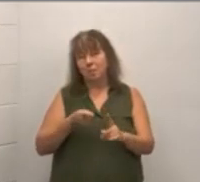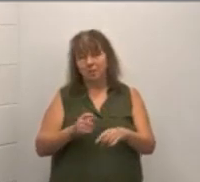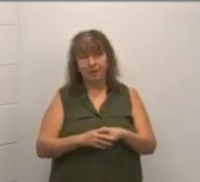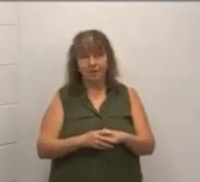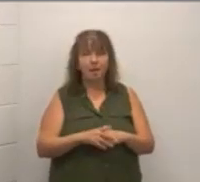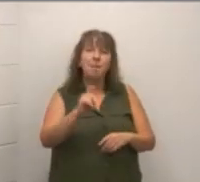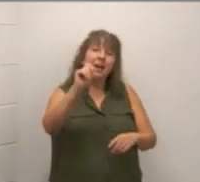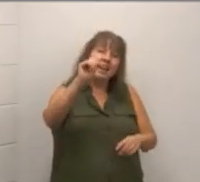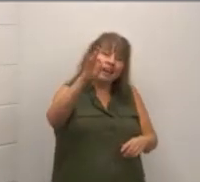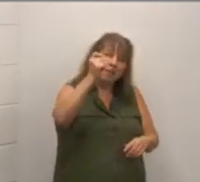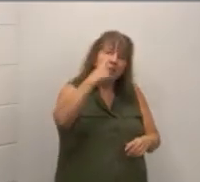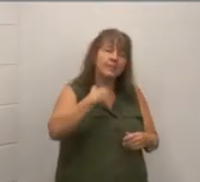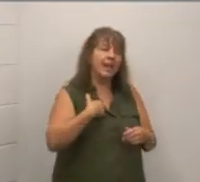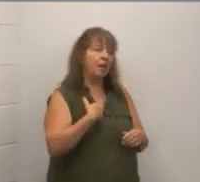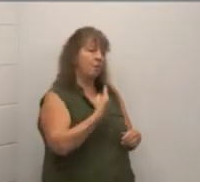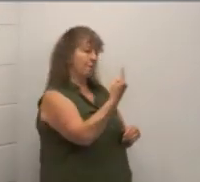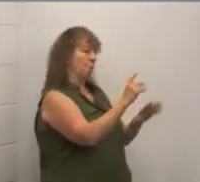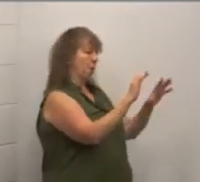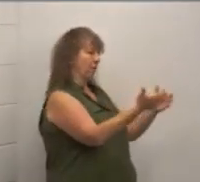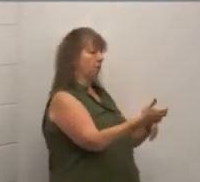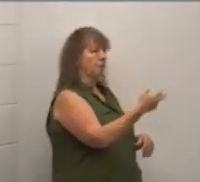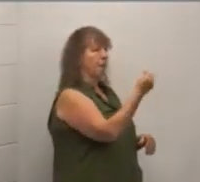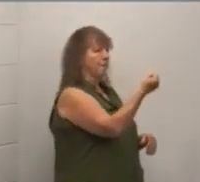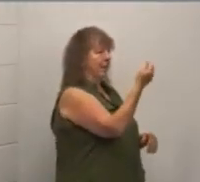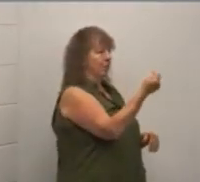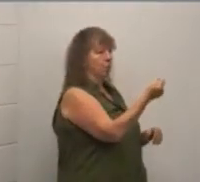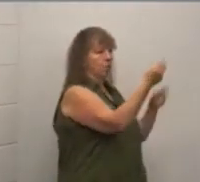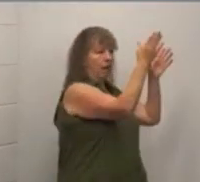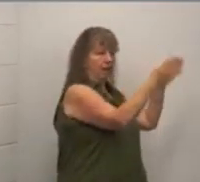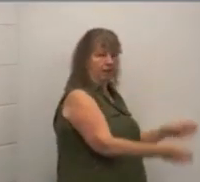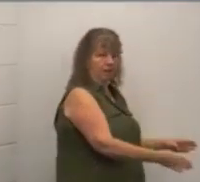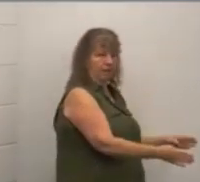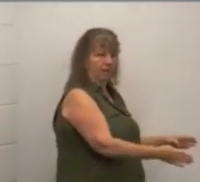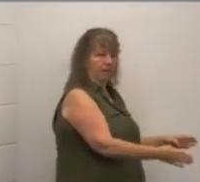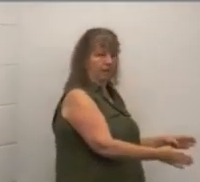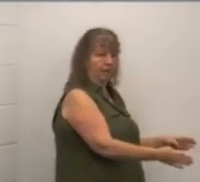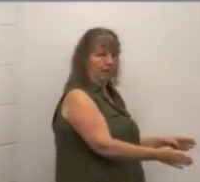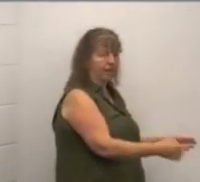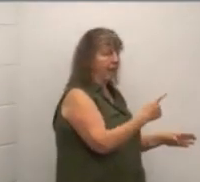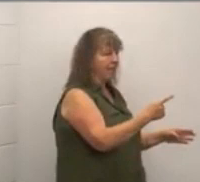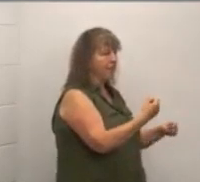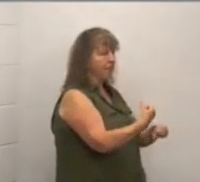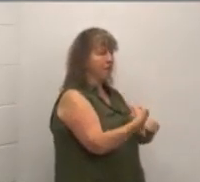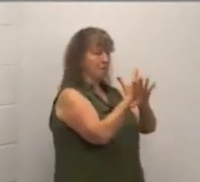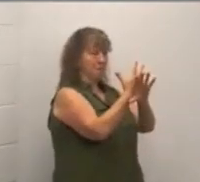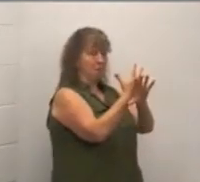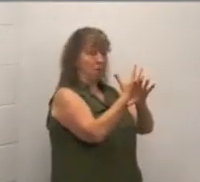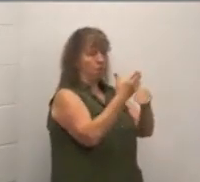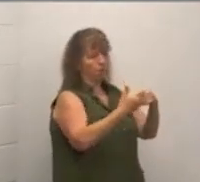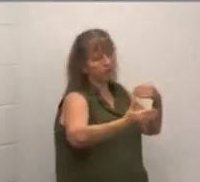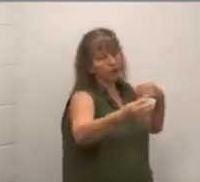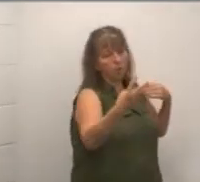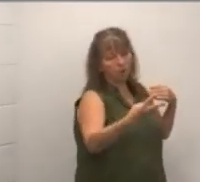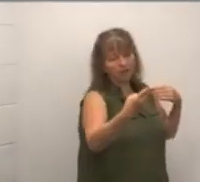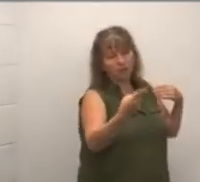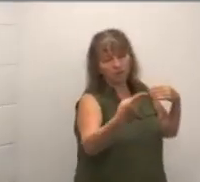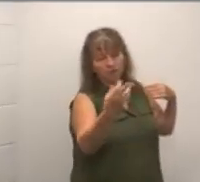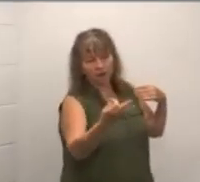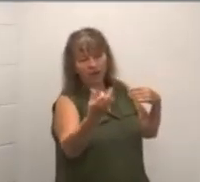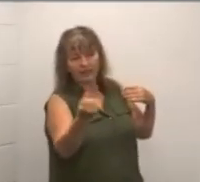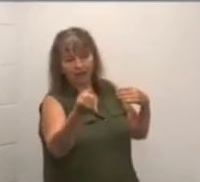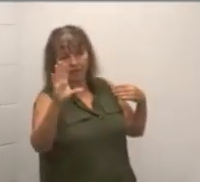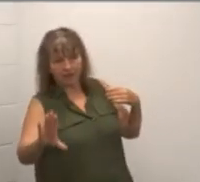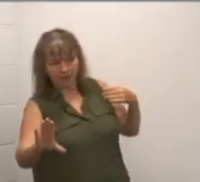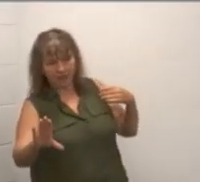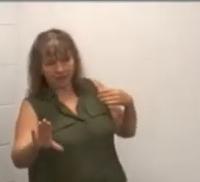group of students going Monday, Tuesday, that then they would be remote and not in front of the teacher Wednesday, Thursday, Friday,